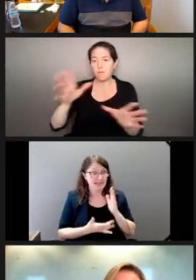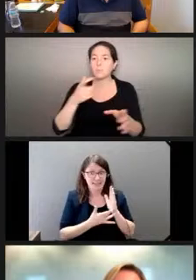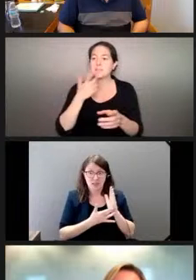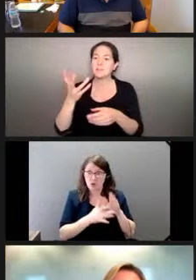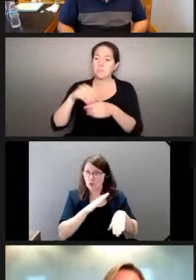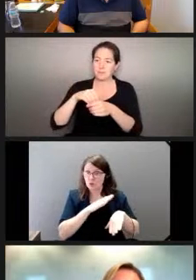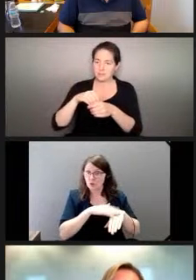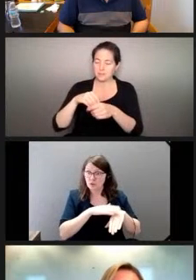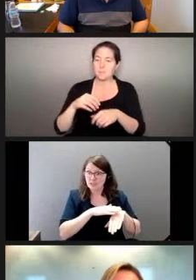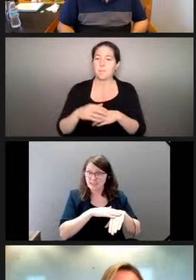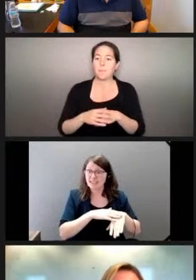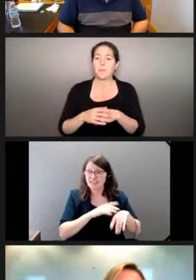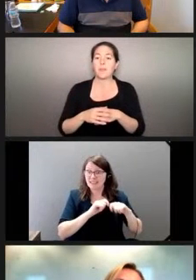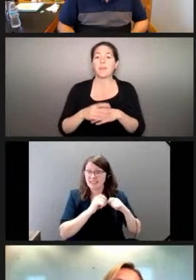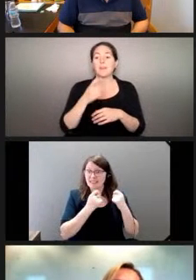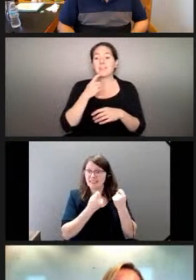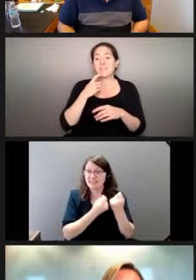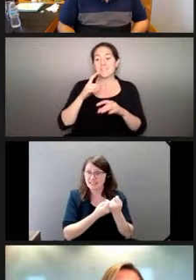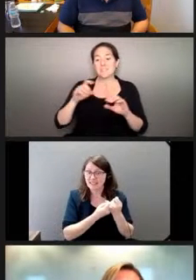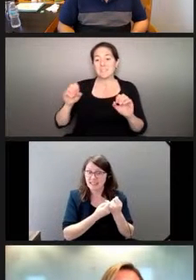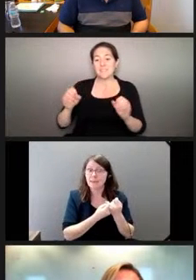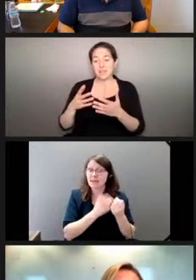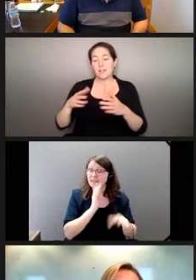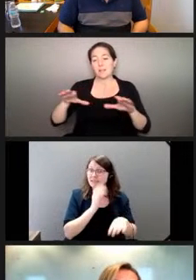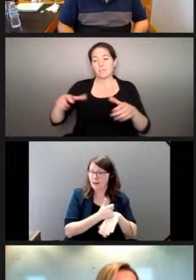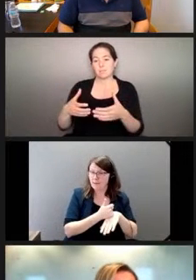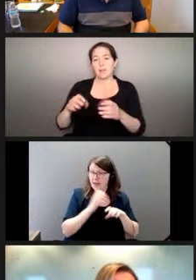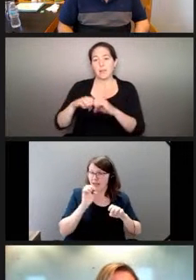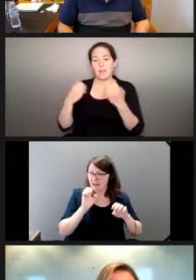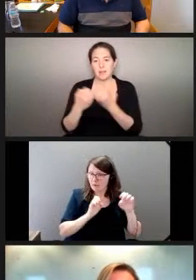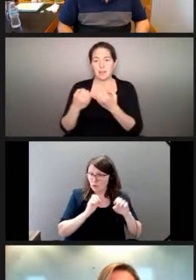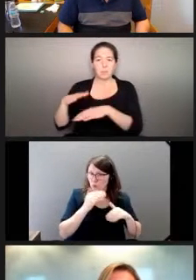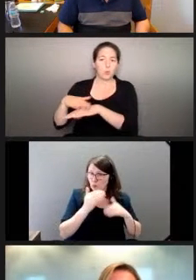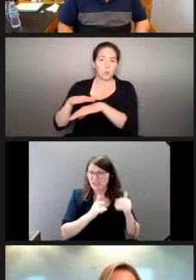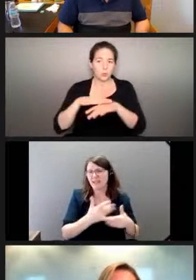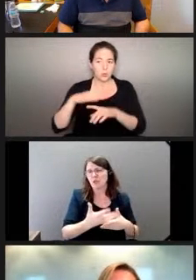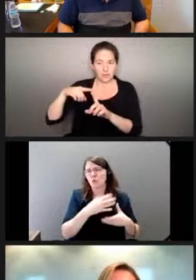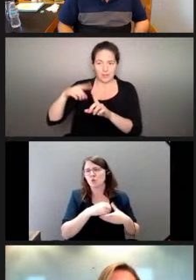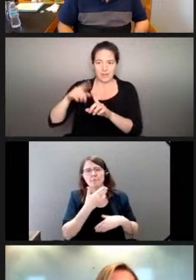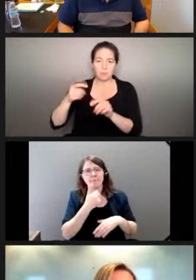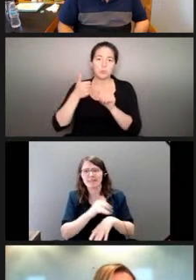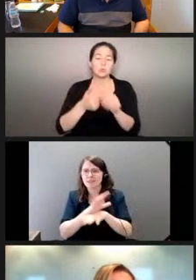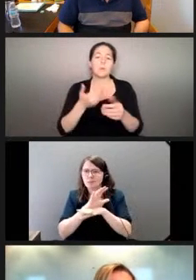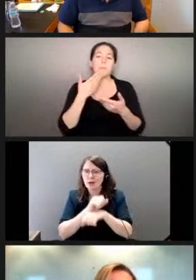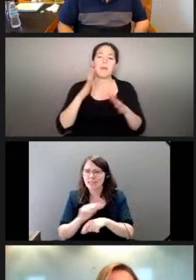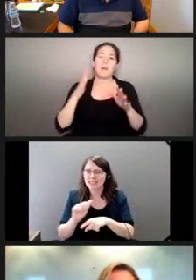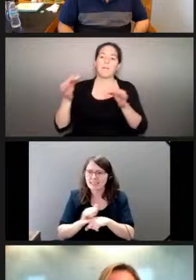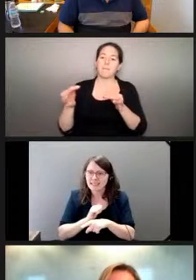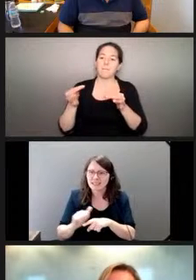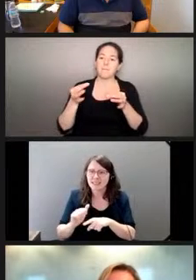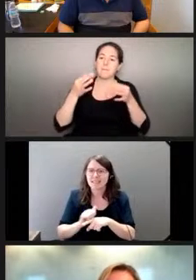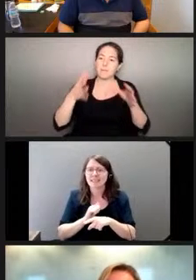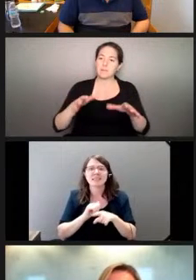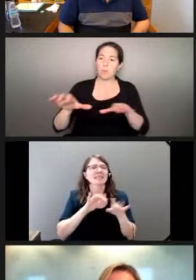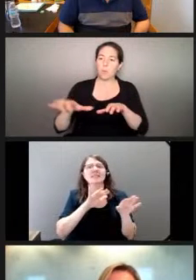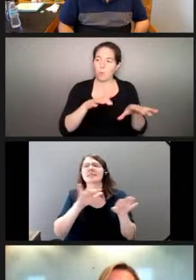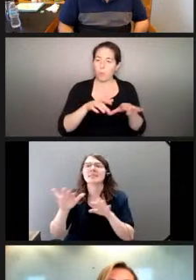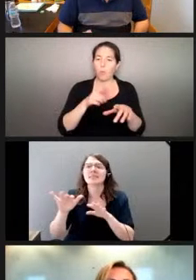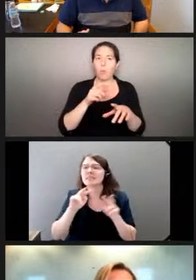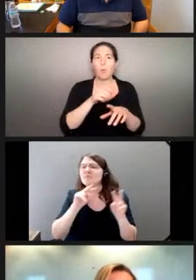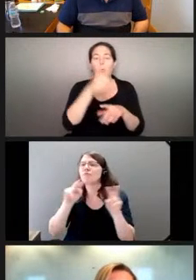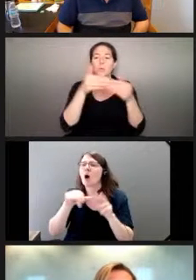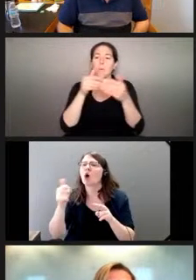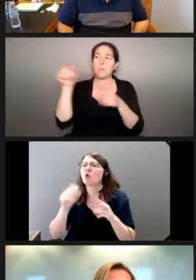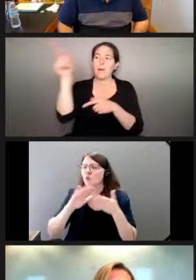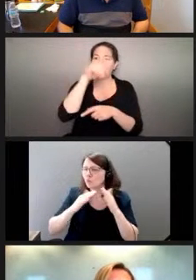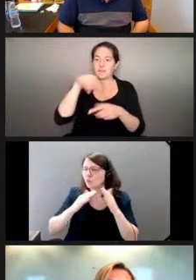and considered best practices and approaches that have been used by other municipal or through other municipal waste planning processes,